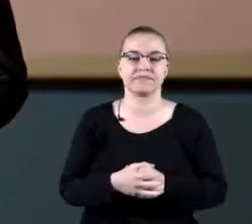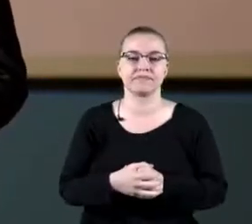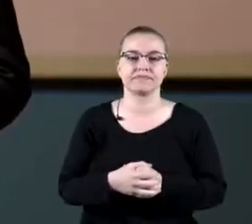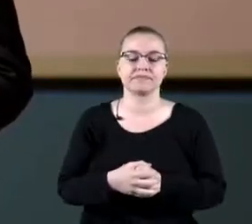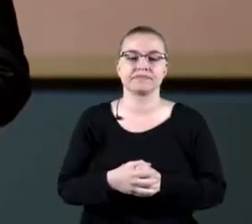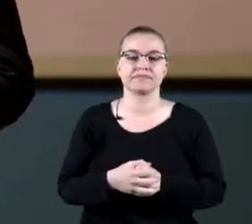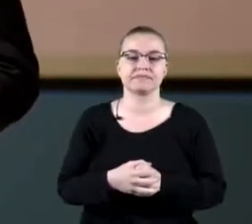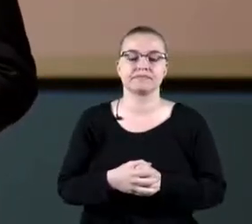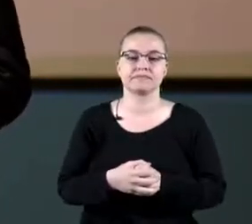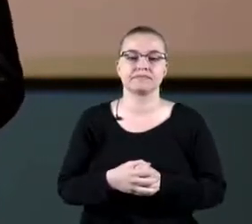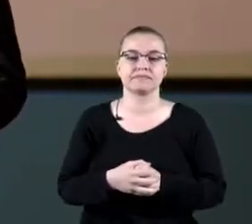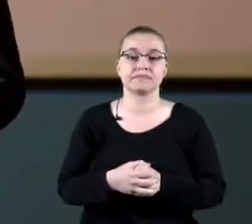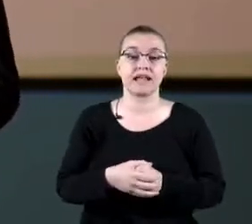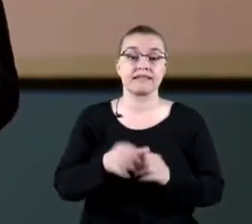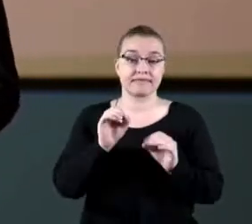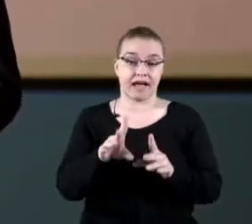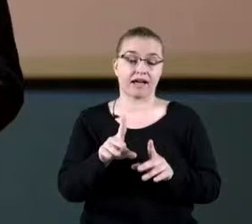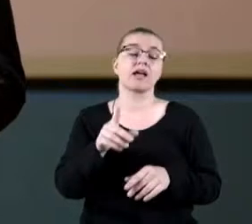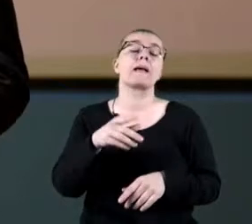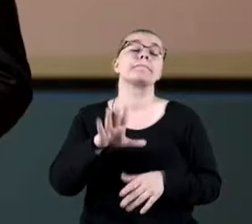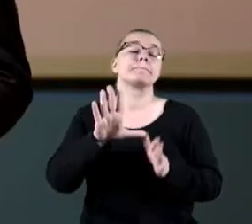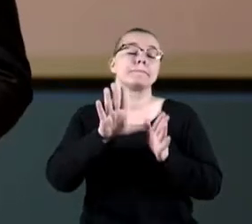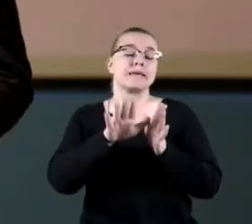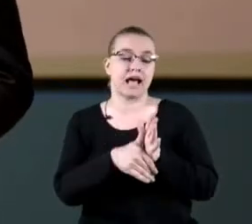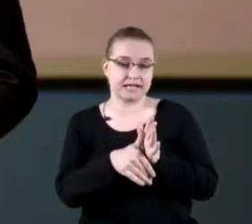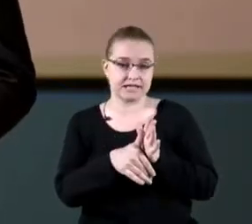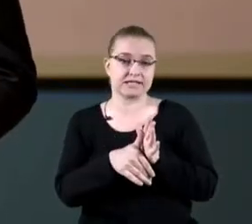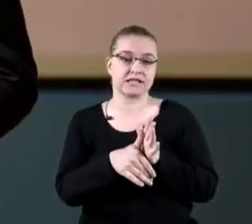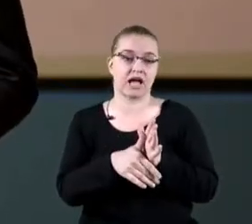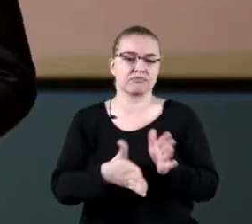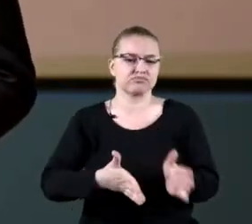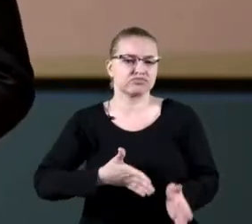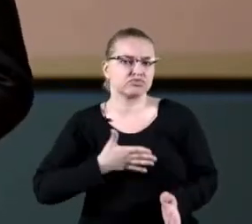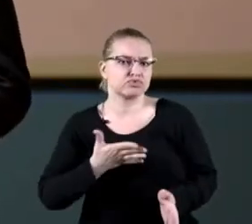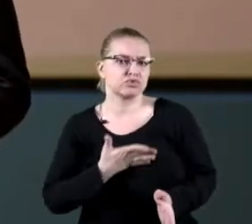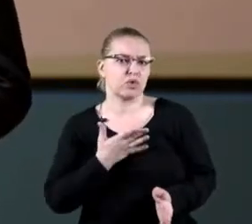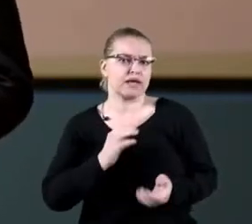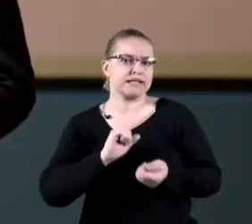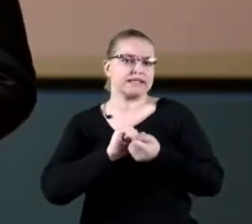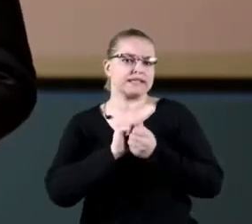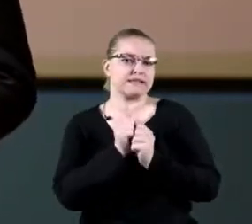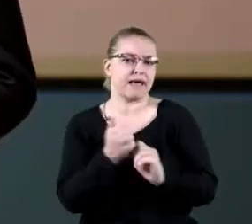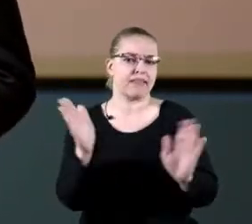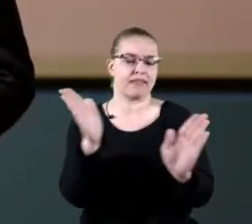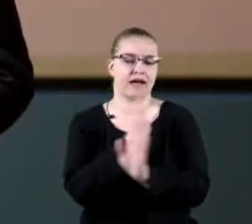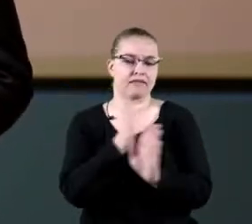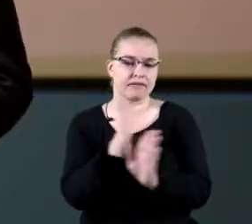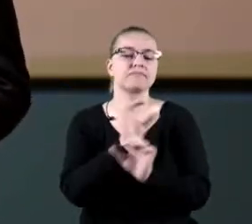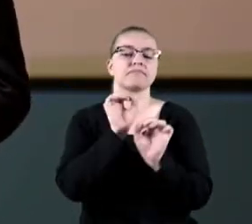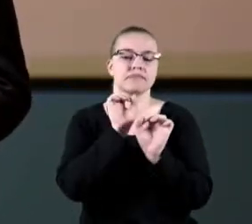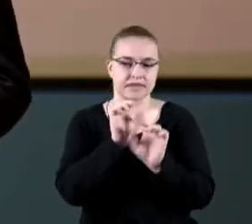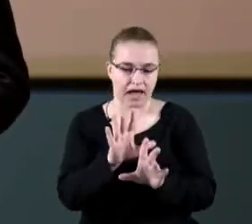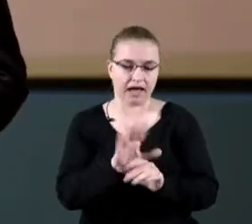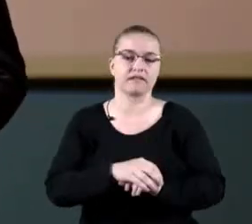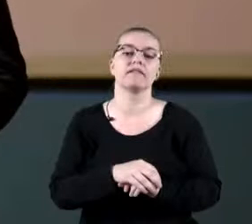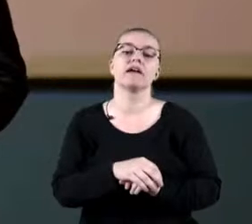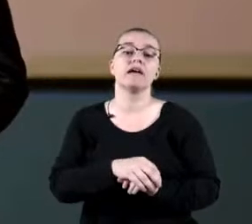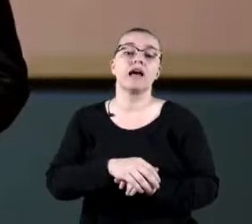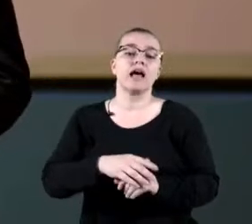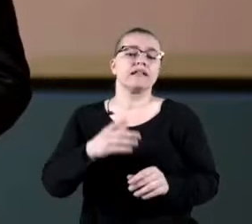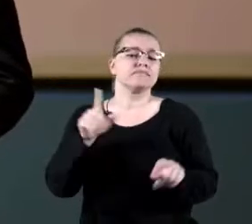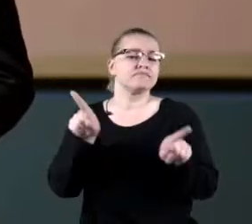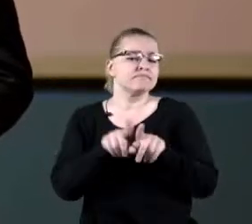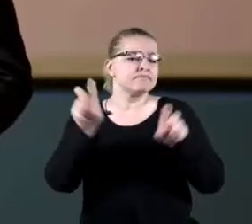so vehicles as well, cars. And to a large extent, cities feel climate